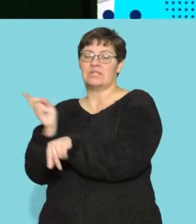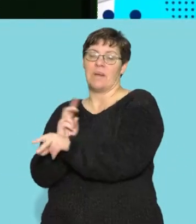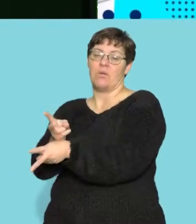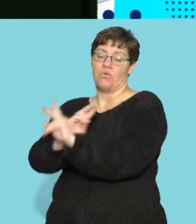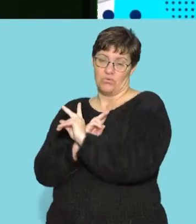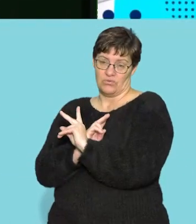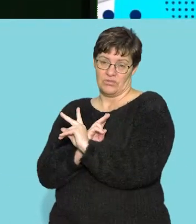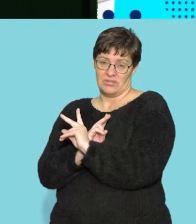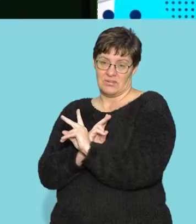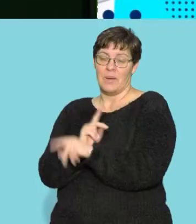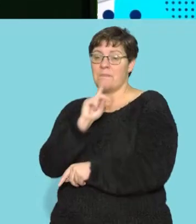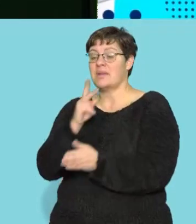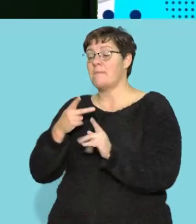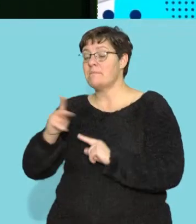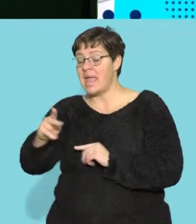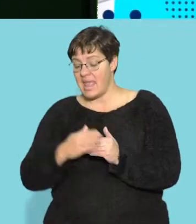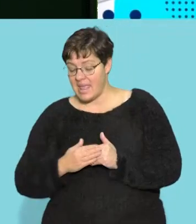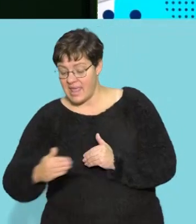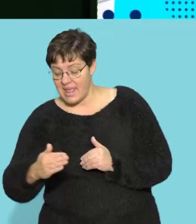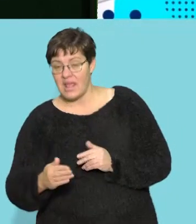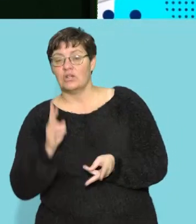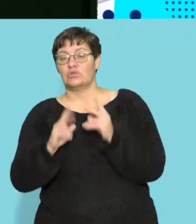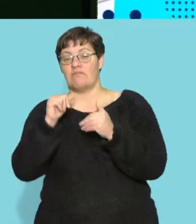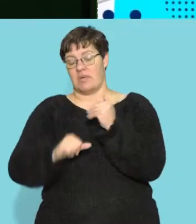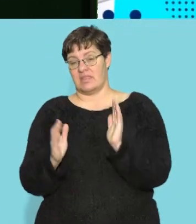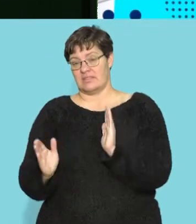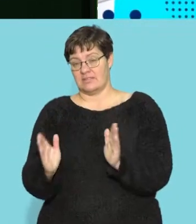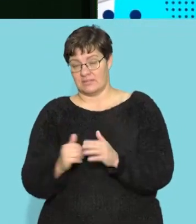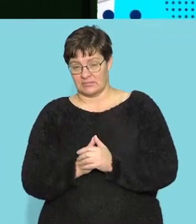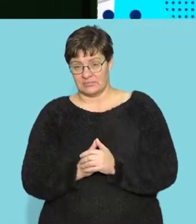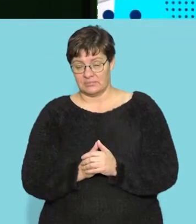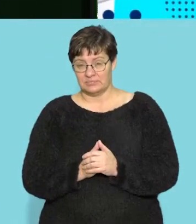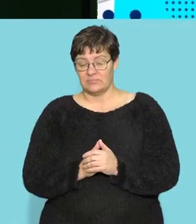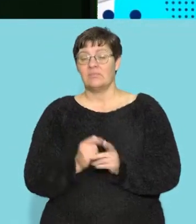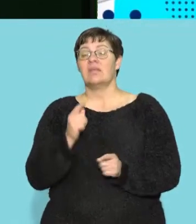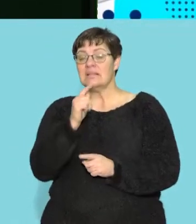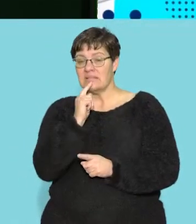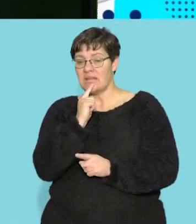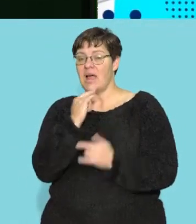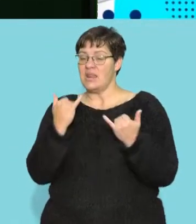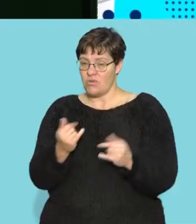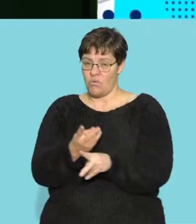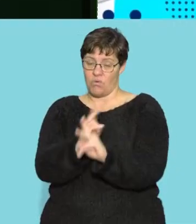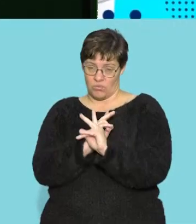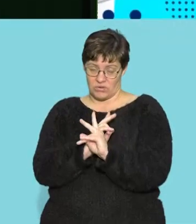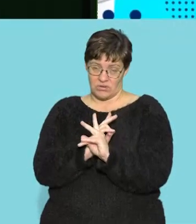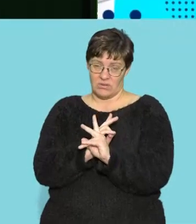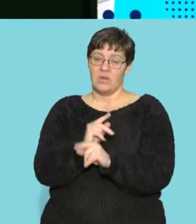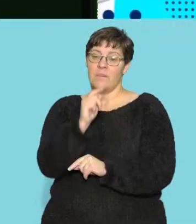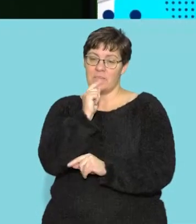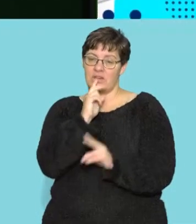loan. That means payable within 12 months. That's your current portion of your loan, also known as